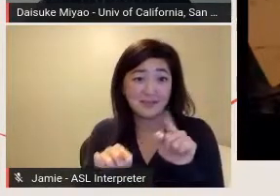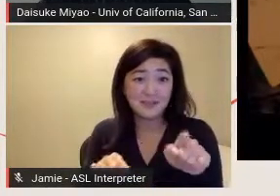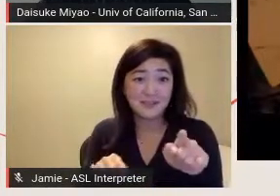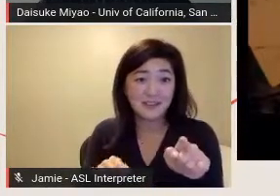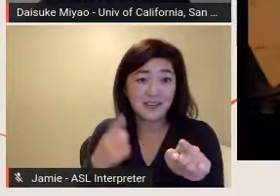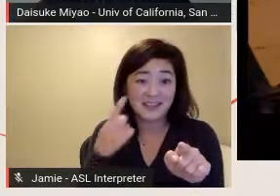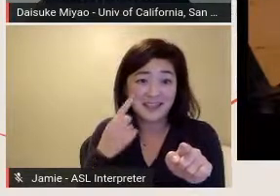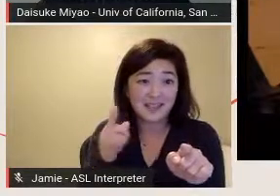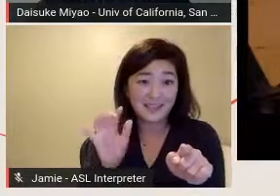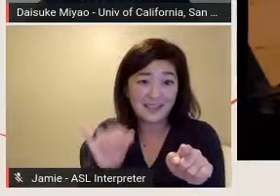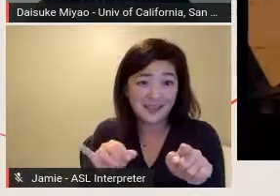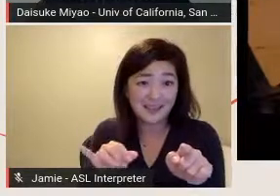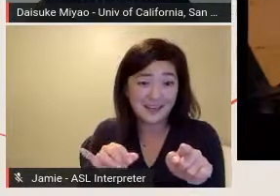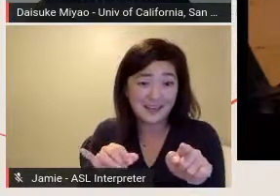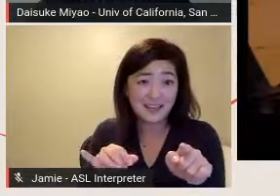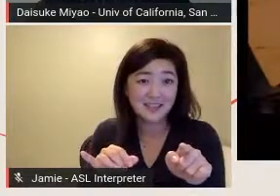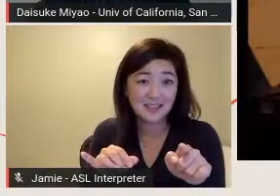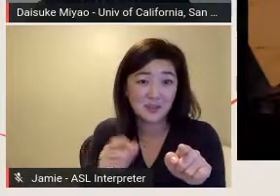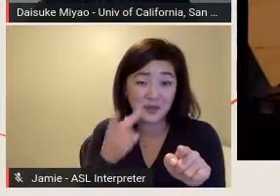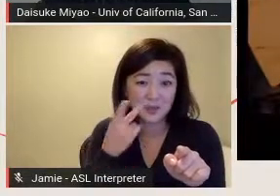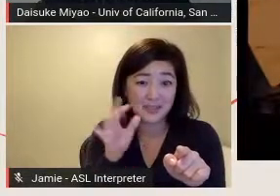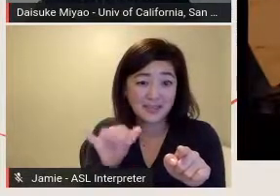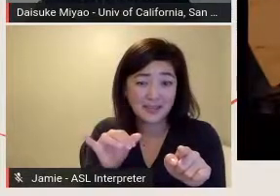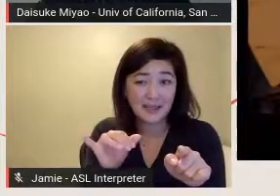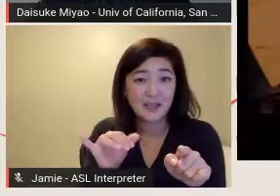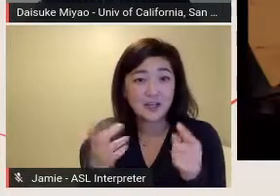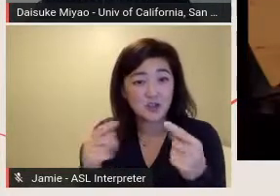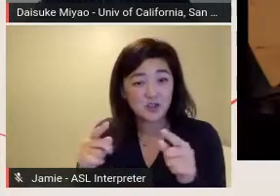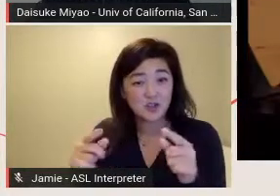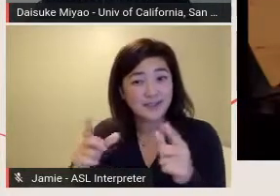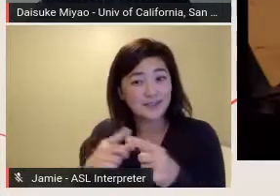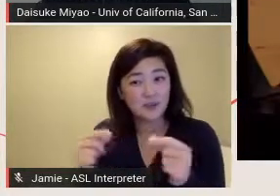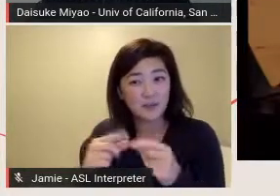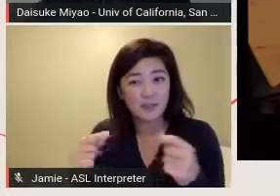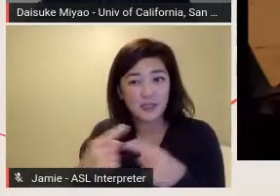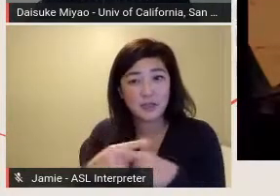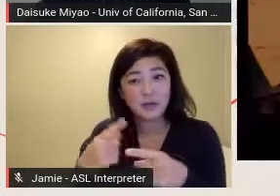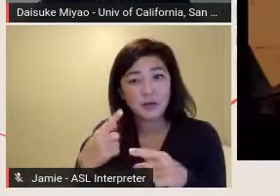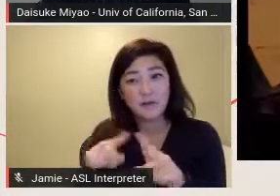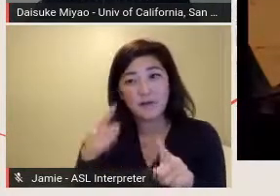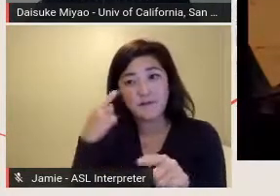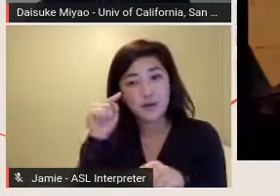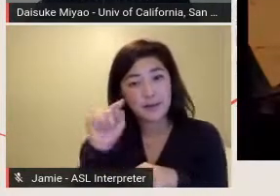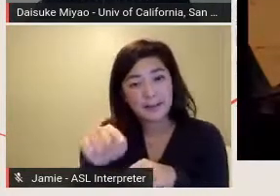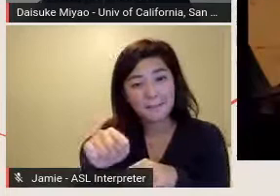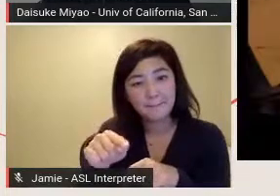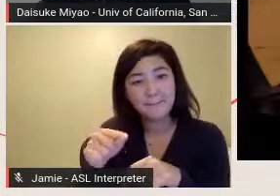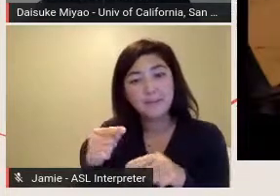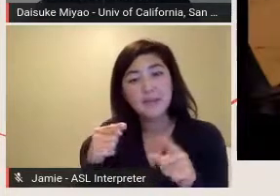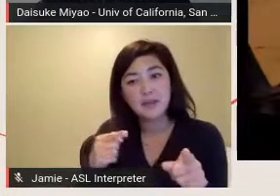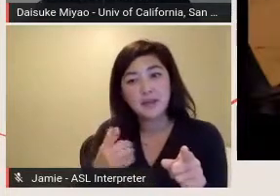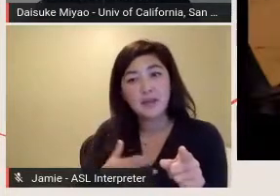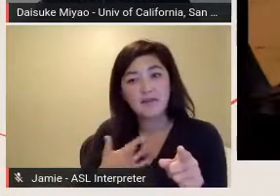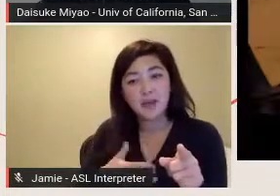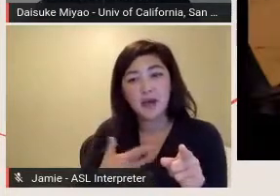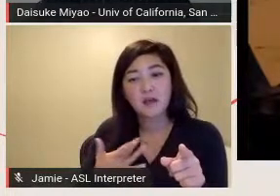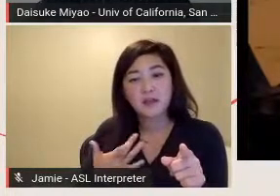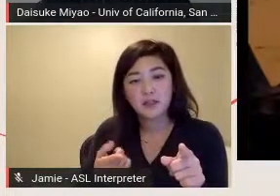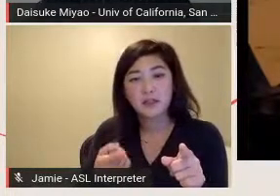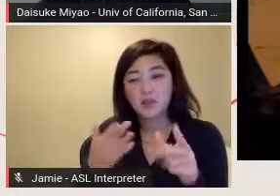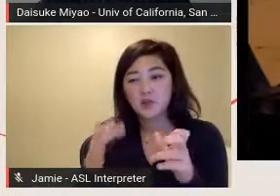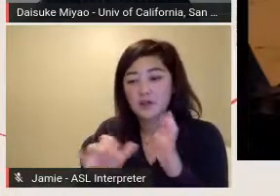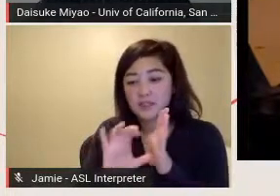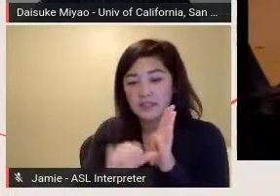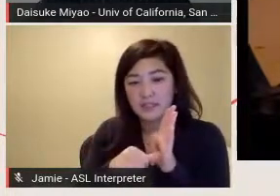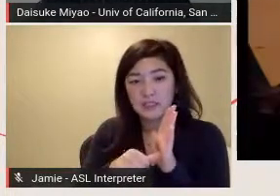points in this history of Japanese conflict. But obviously for Obayashi, this was something that he really cared to highlight and